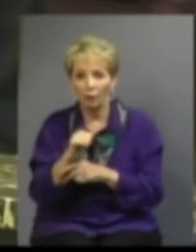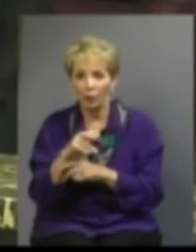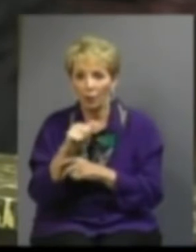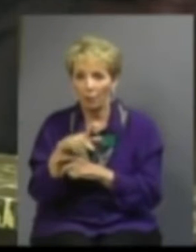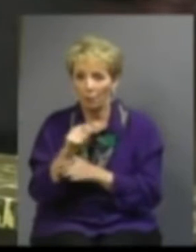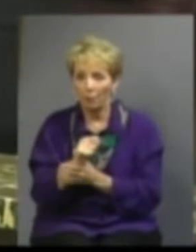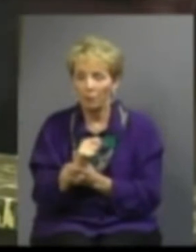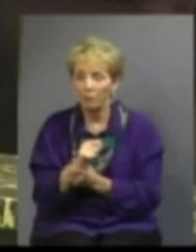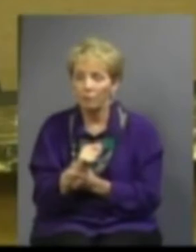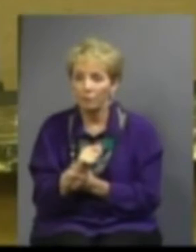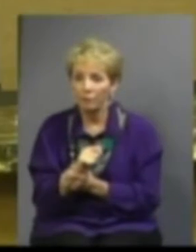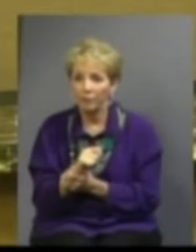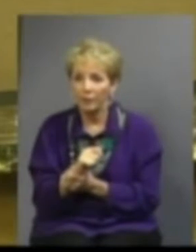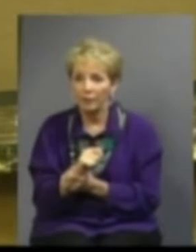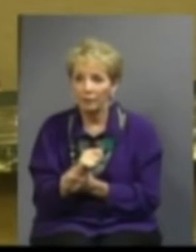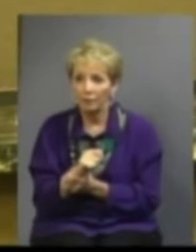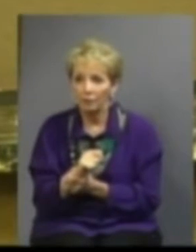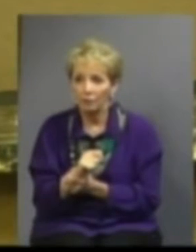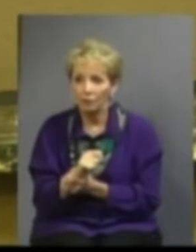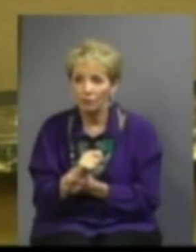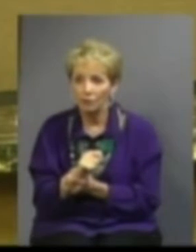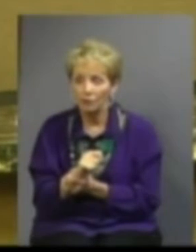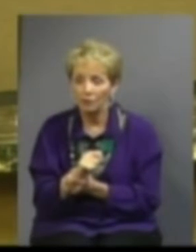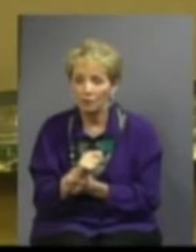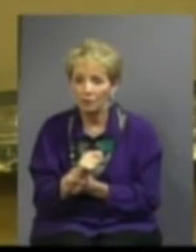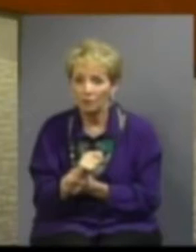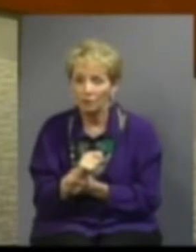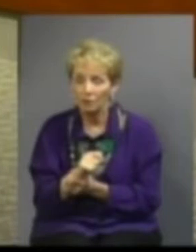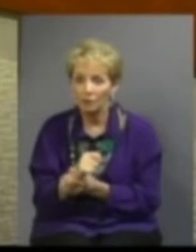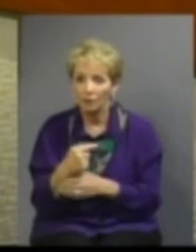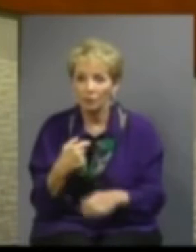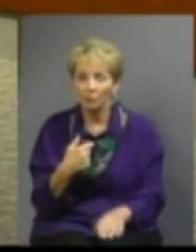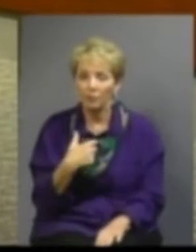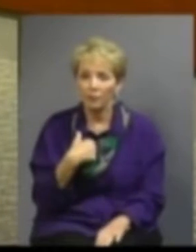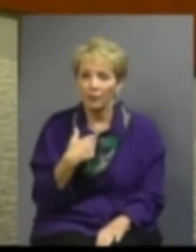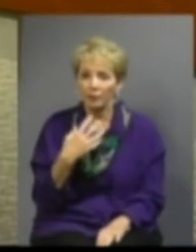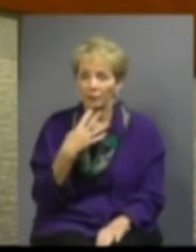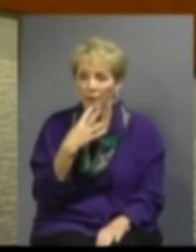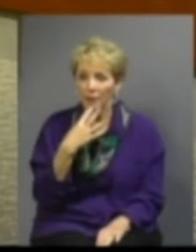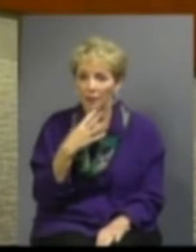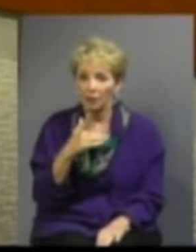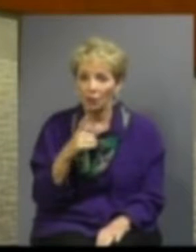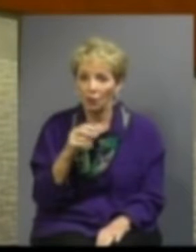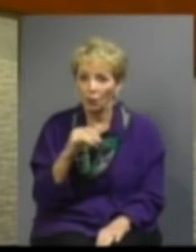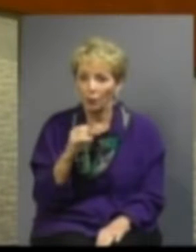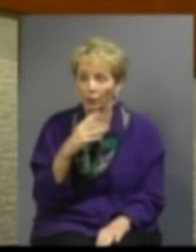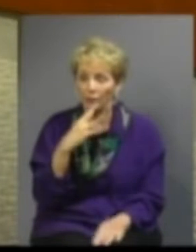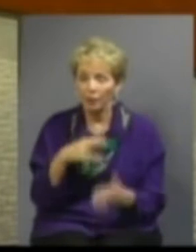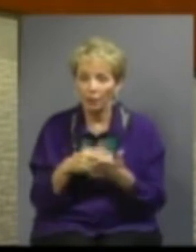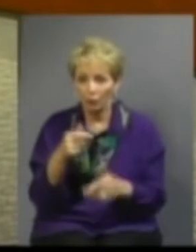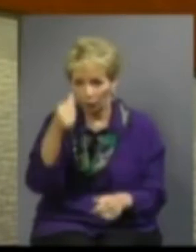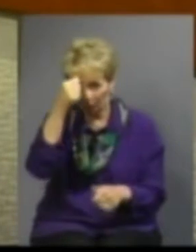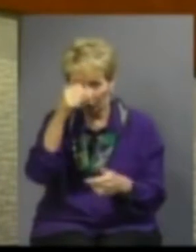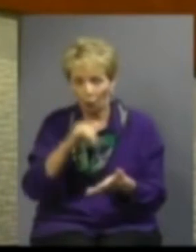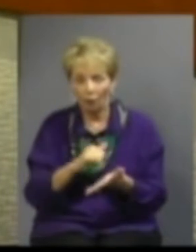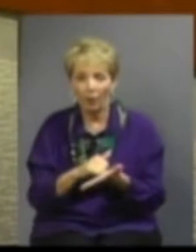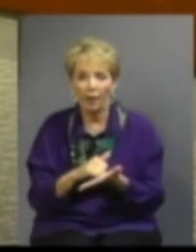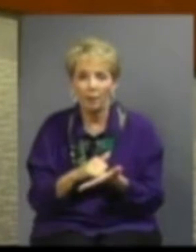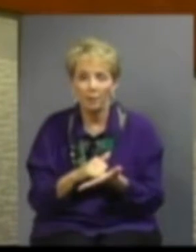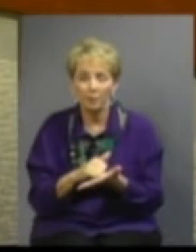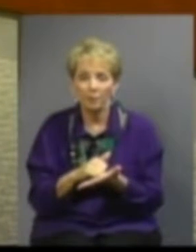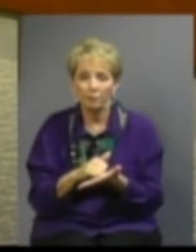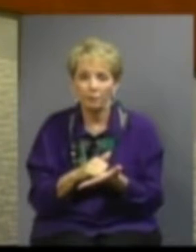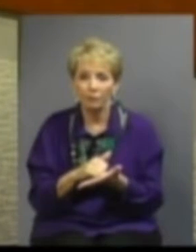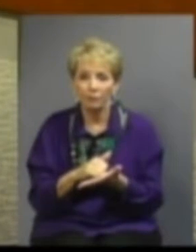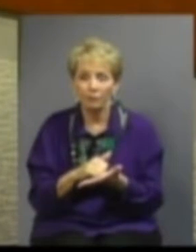Sally. Okay, I So think that's Louis is mine. gonna That's take yours. this one. I believe so, thank you. You'll recall that, well, in fact, we